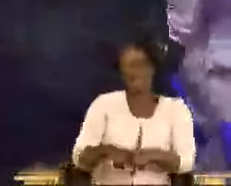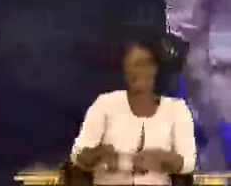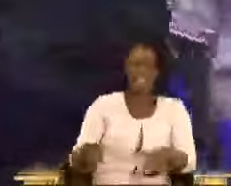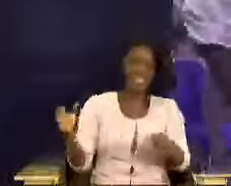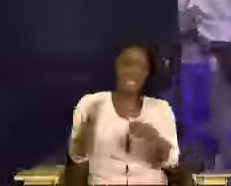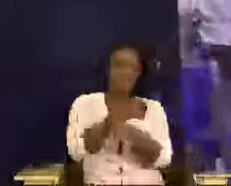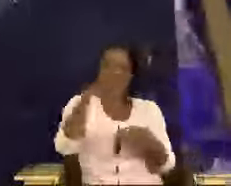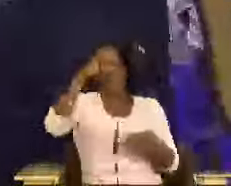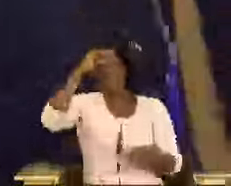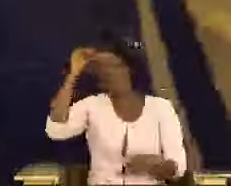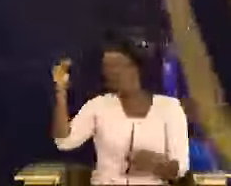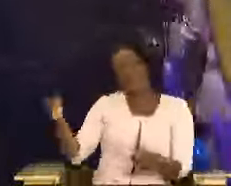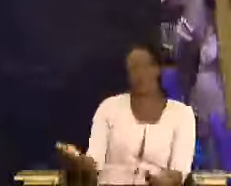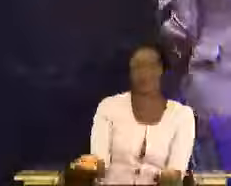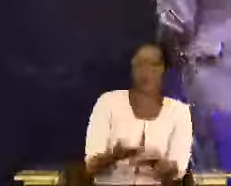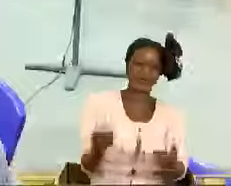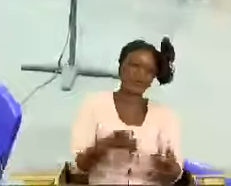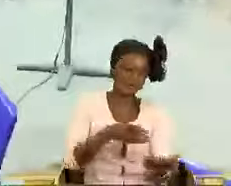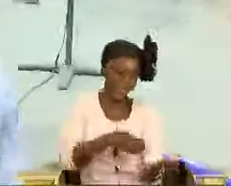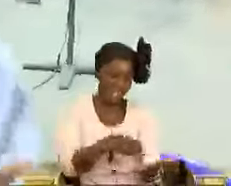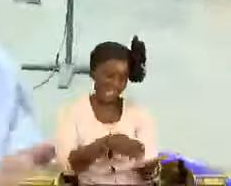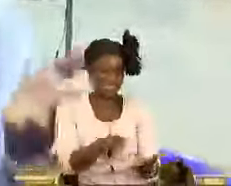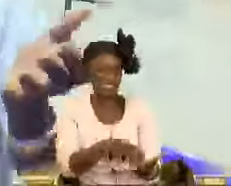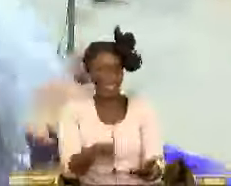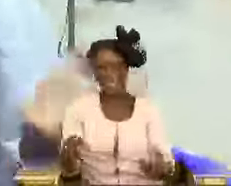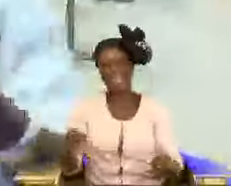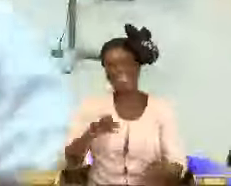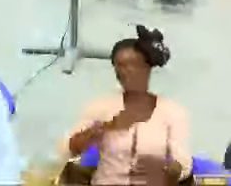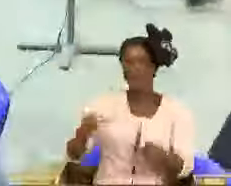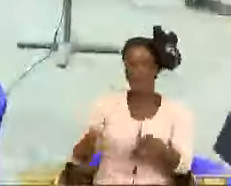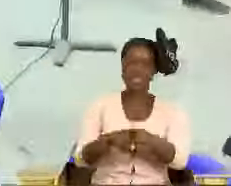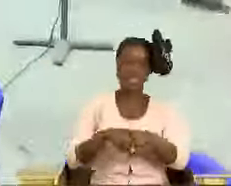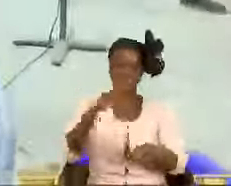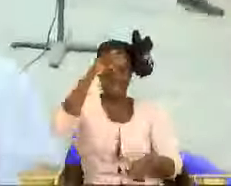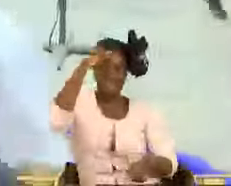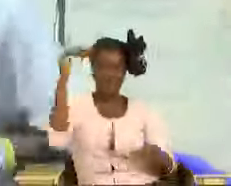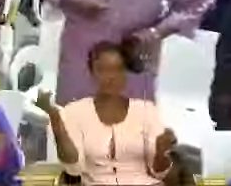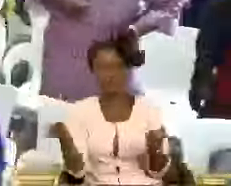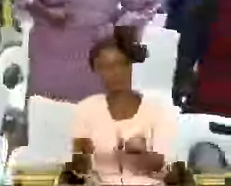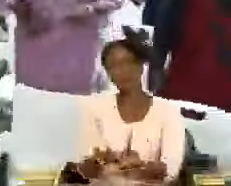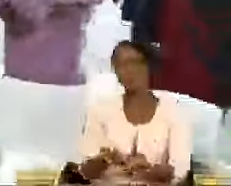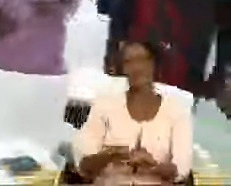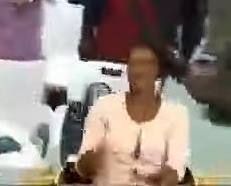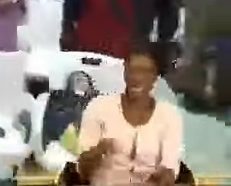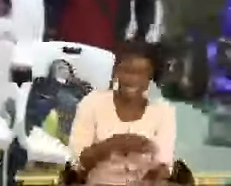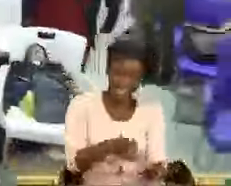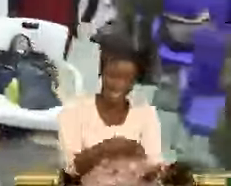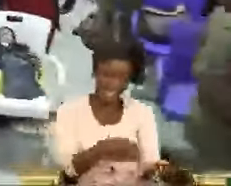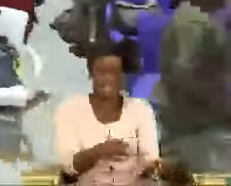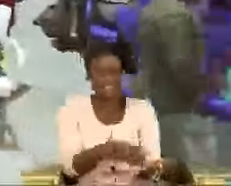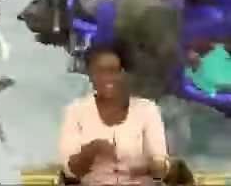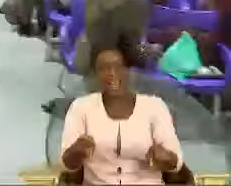ace dance like ace dance like